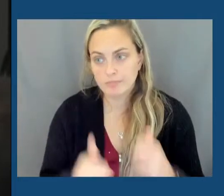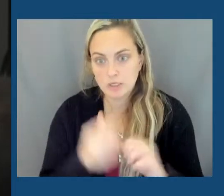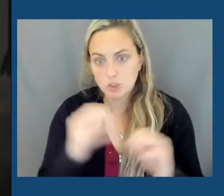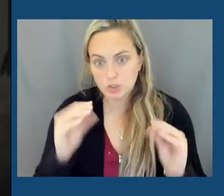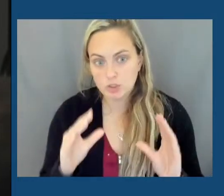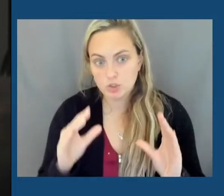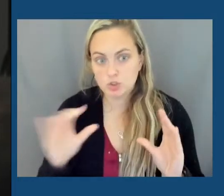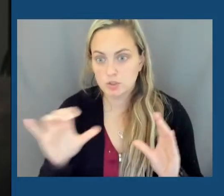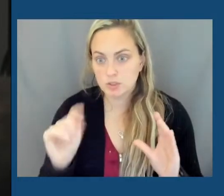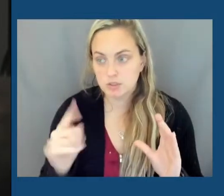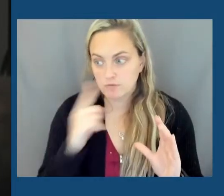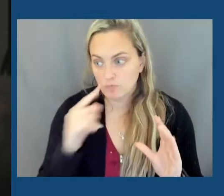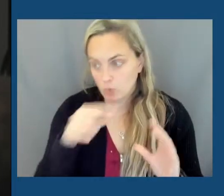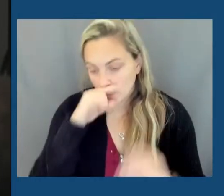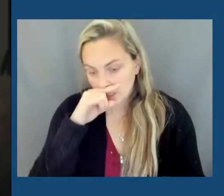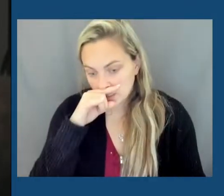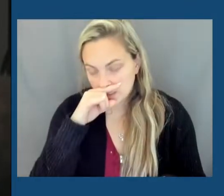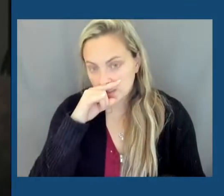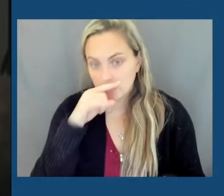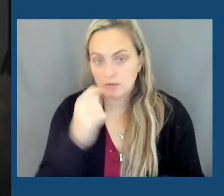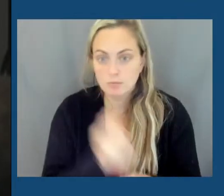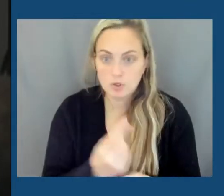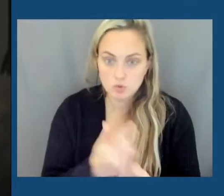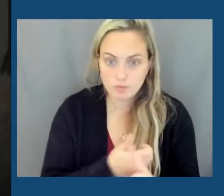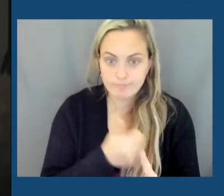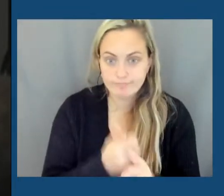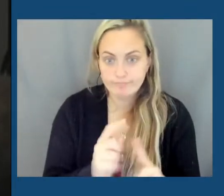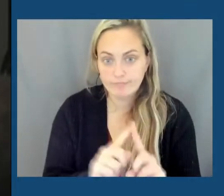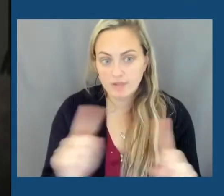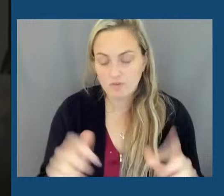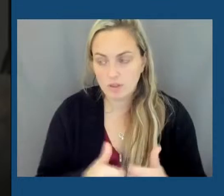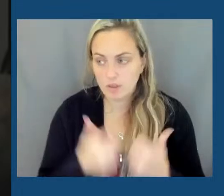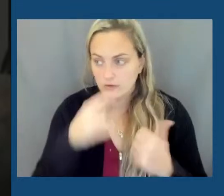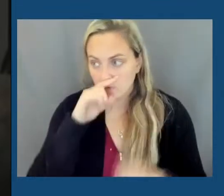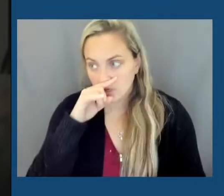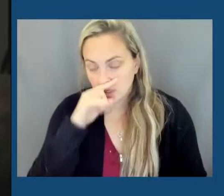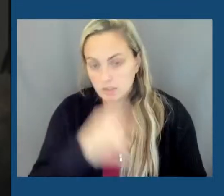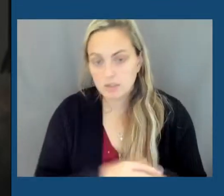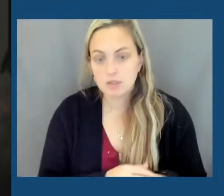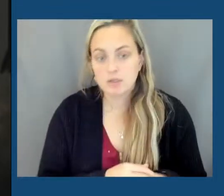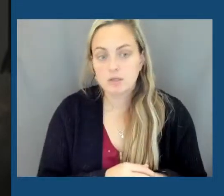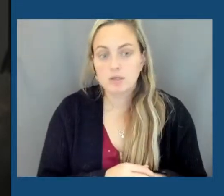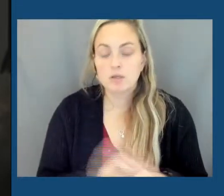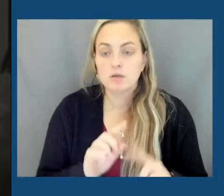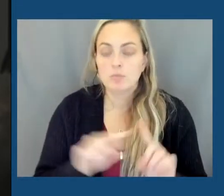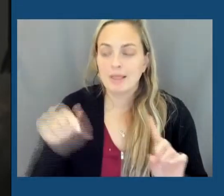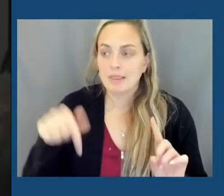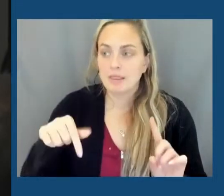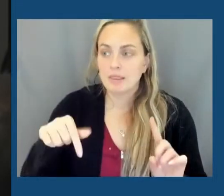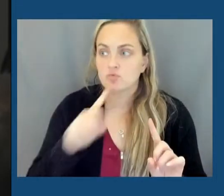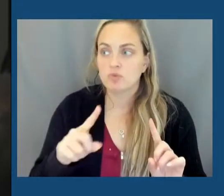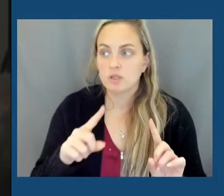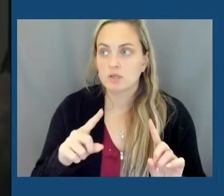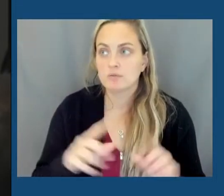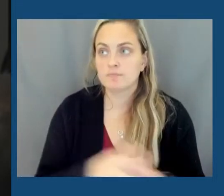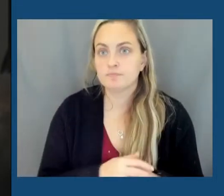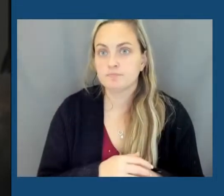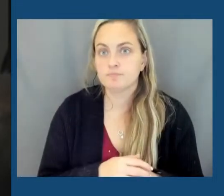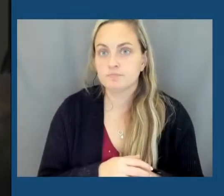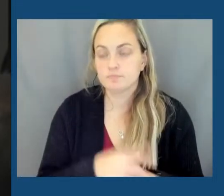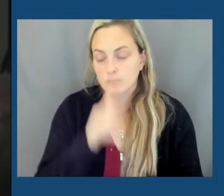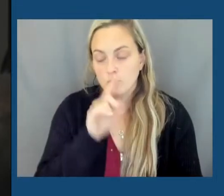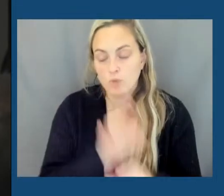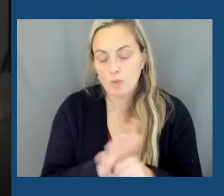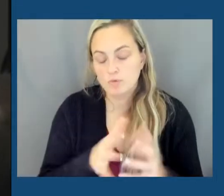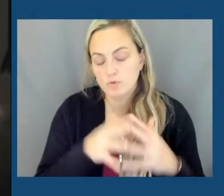it for our kids, makes a difference in the lives of kids. But this really is the promise of